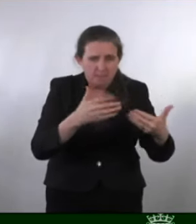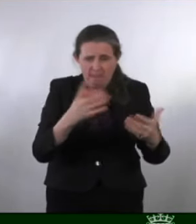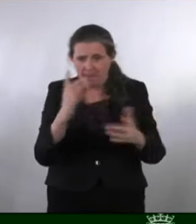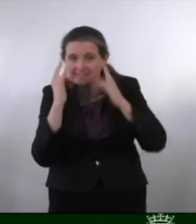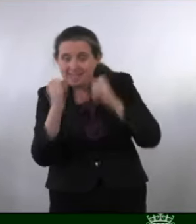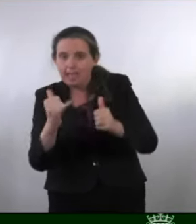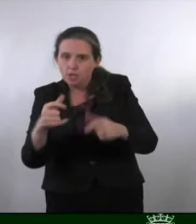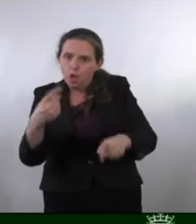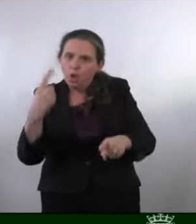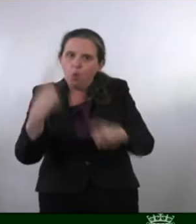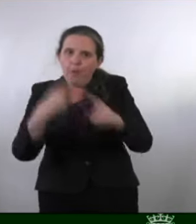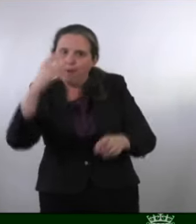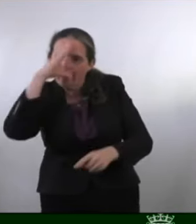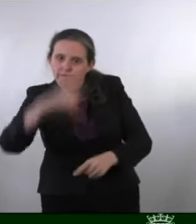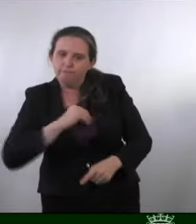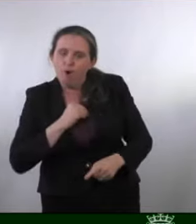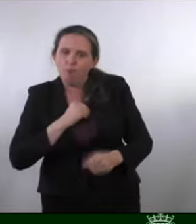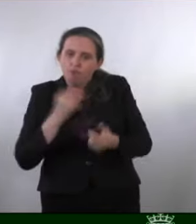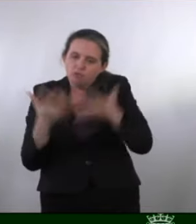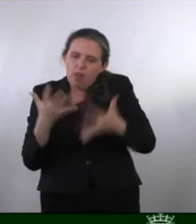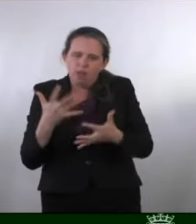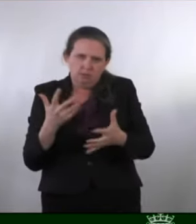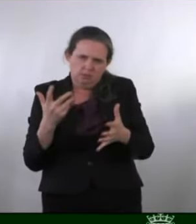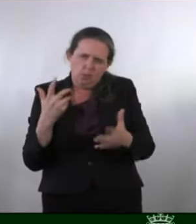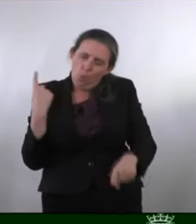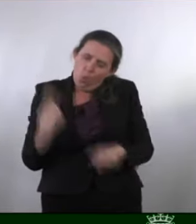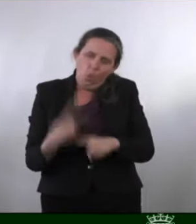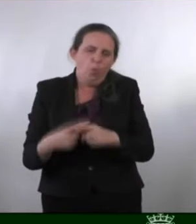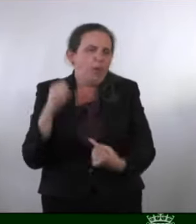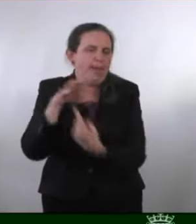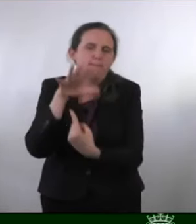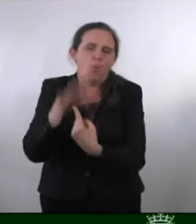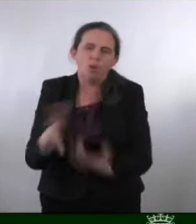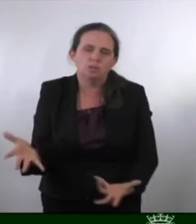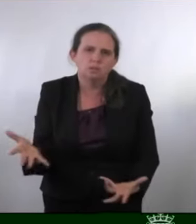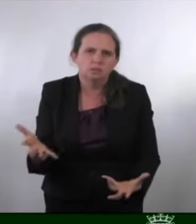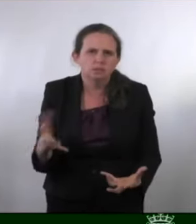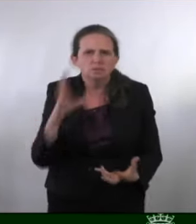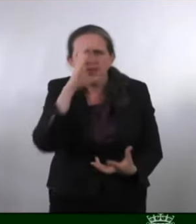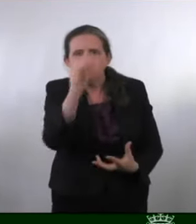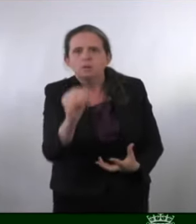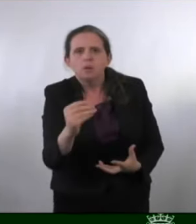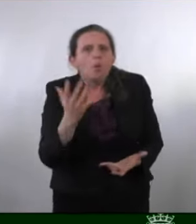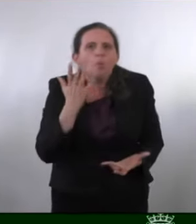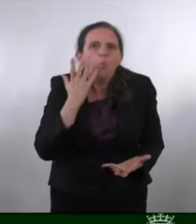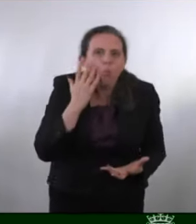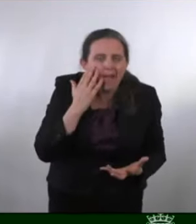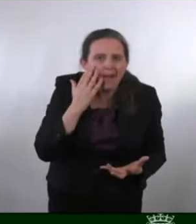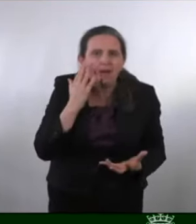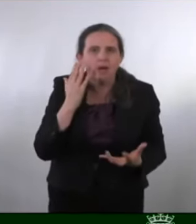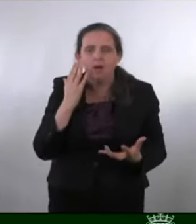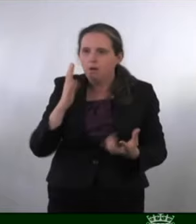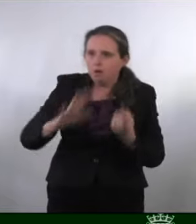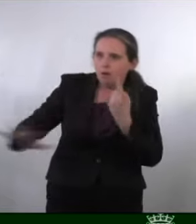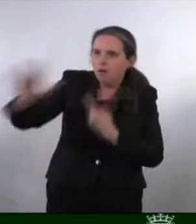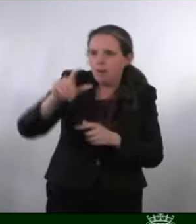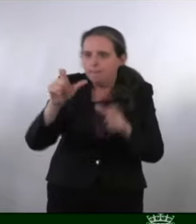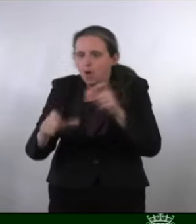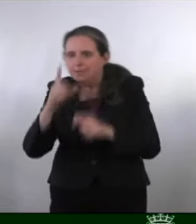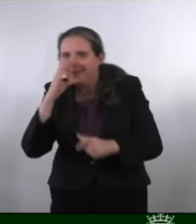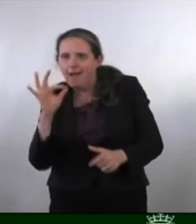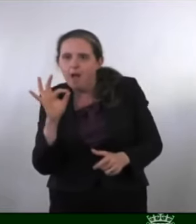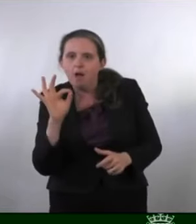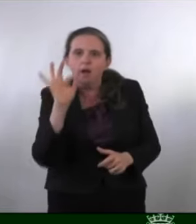important? When will the government be able to say, or can tell the House, when the whole country can be tested and get a quick result, so when